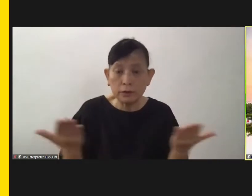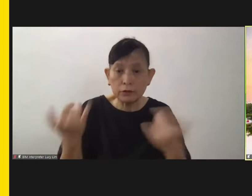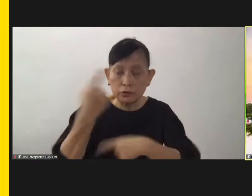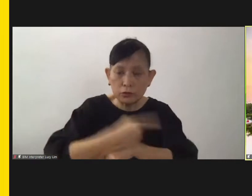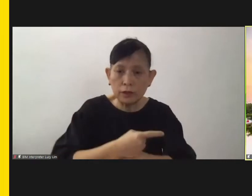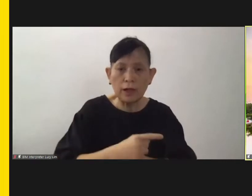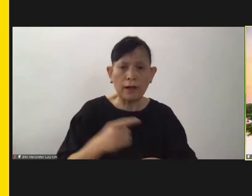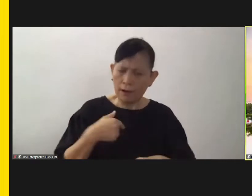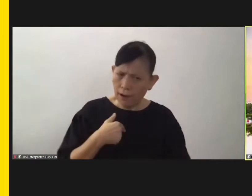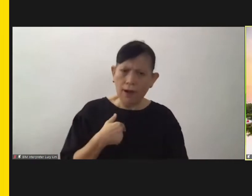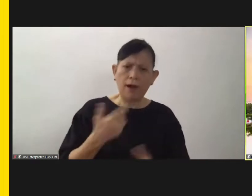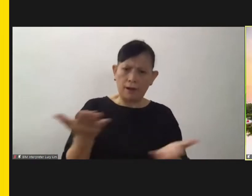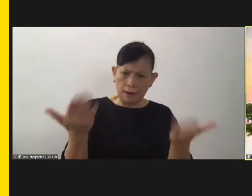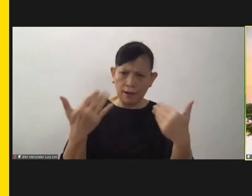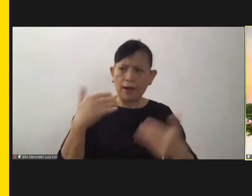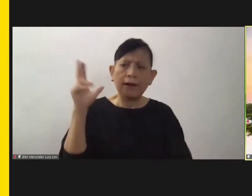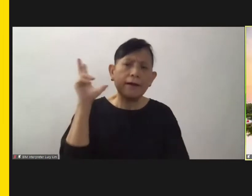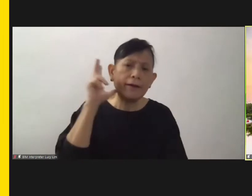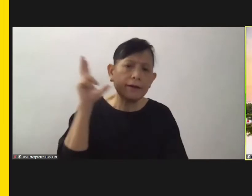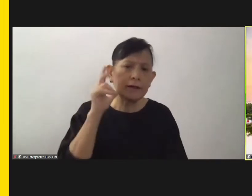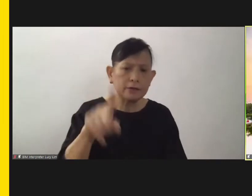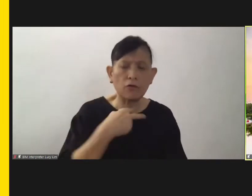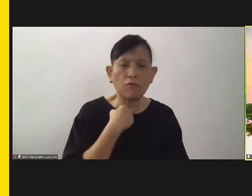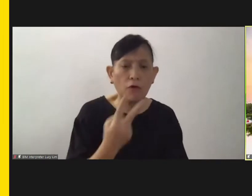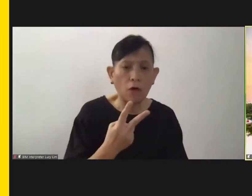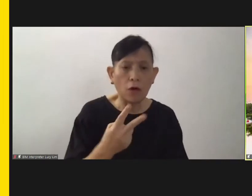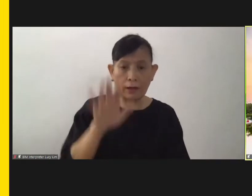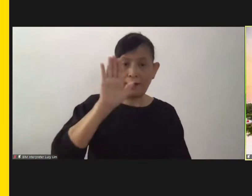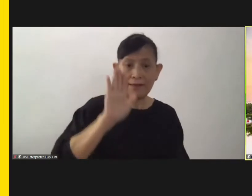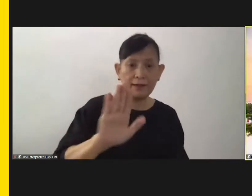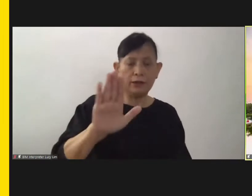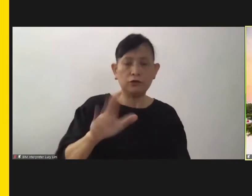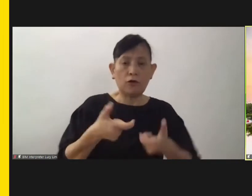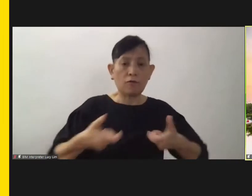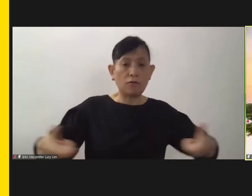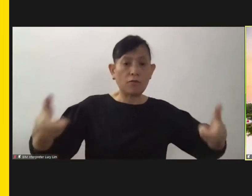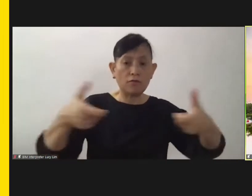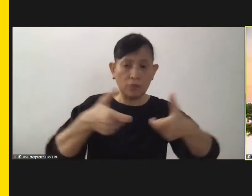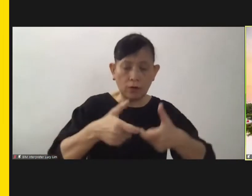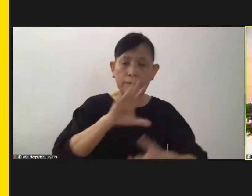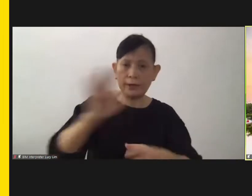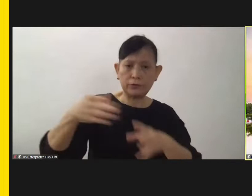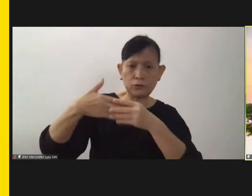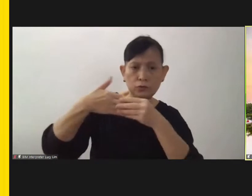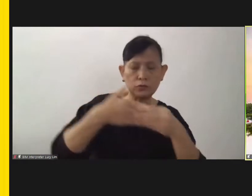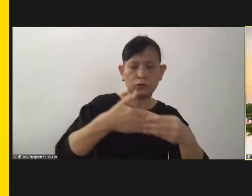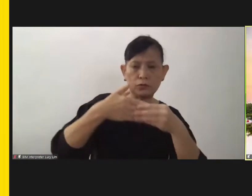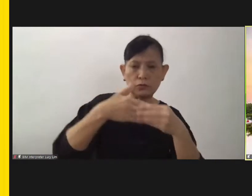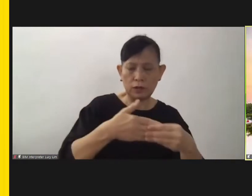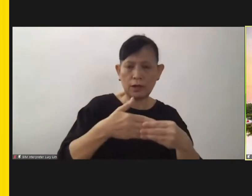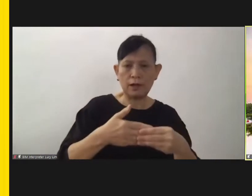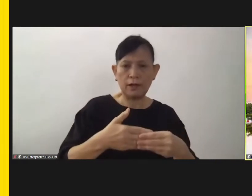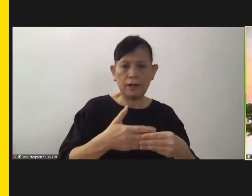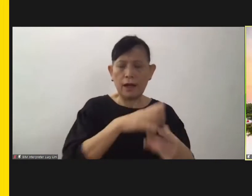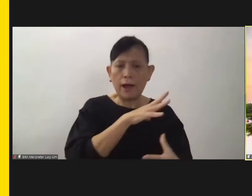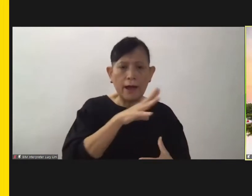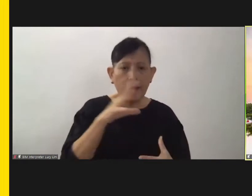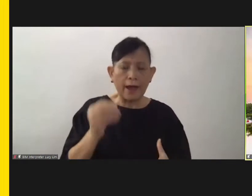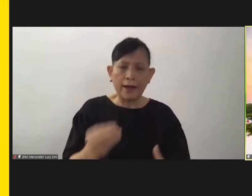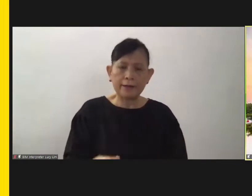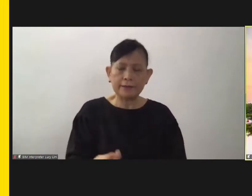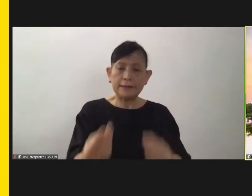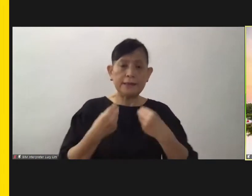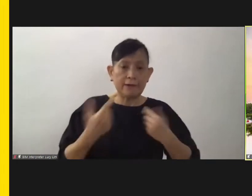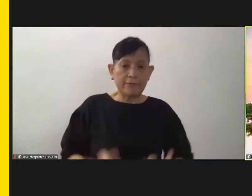voices heard. Remember that this is your forum and you will lead and breathe life into it.